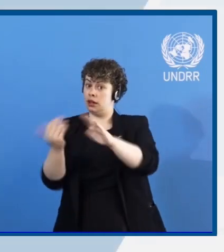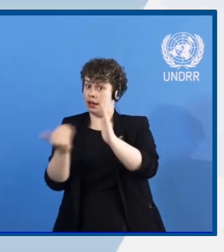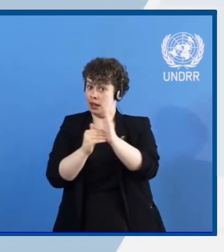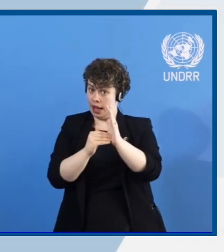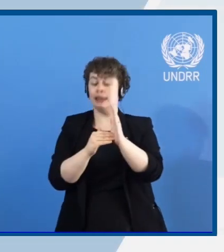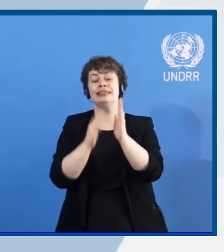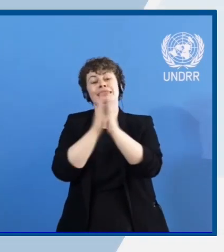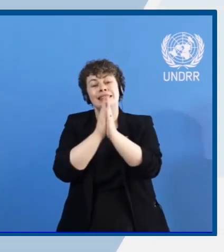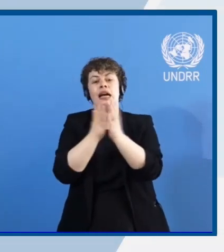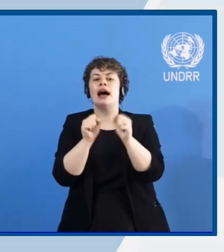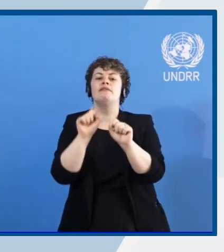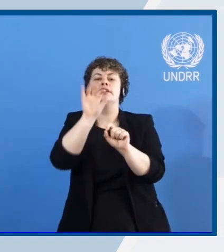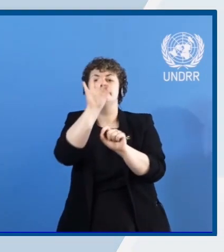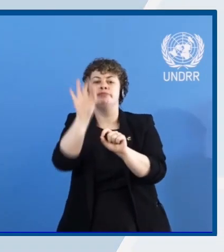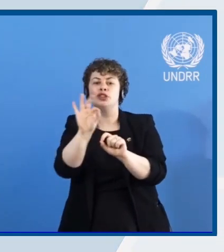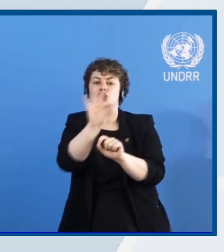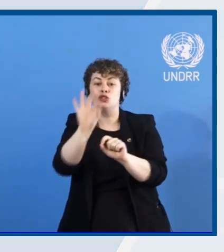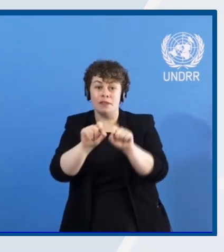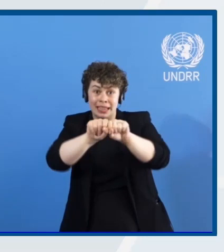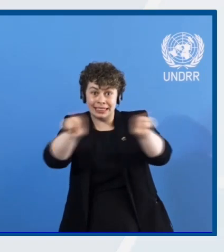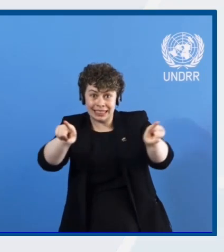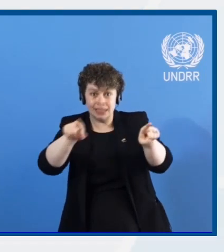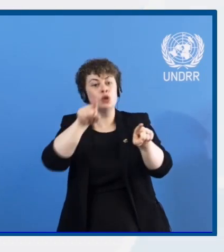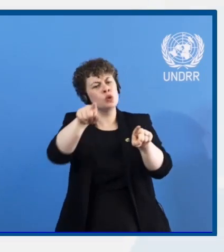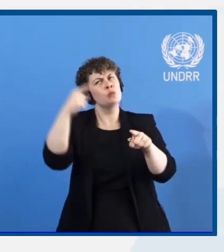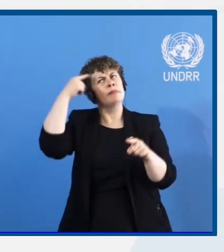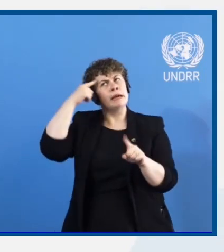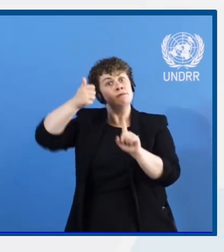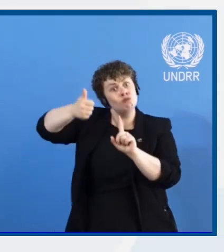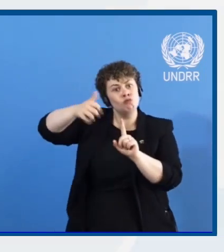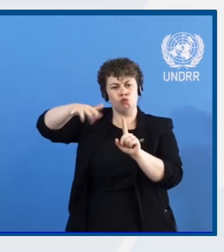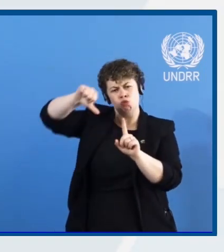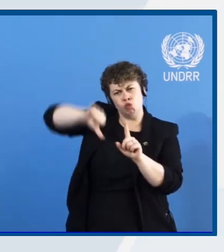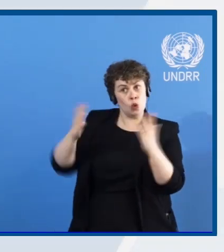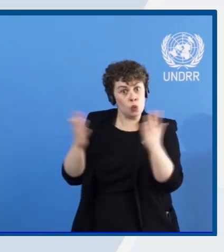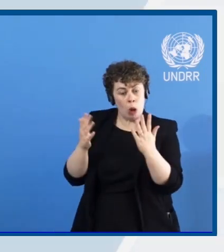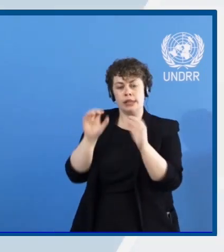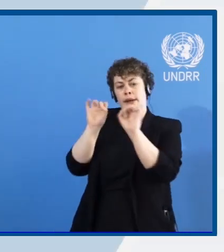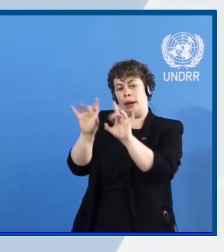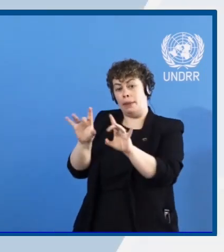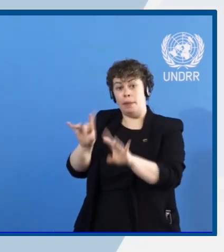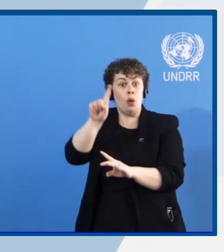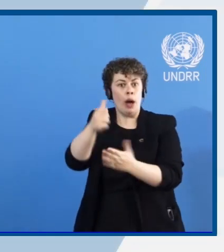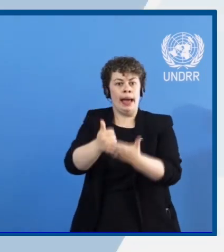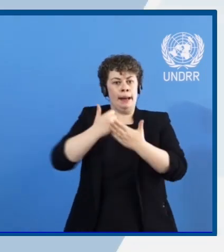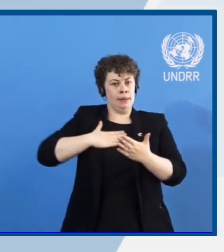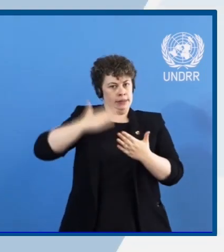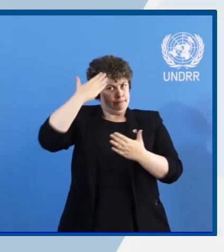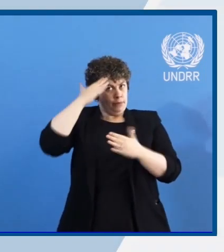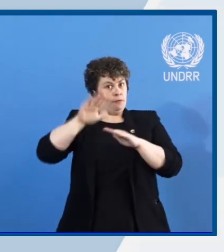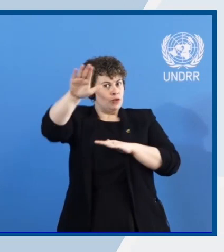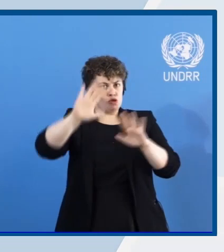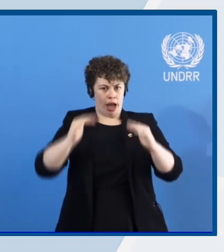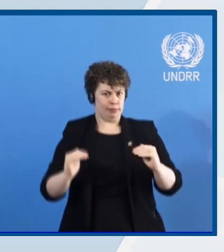participant survey, and the feedback you're giving to the organizers is a key part of improving this type of events. But thank you very much everyone